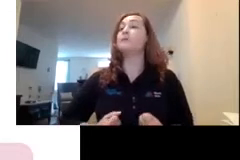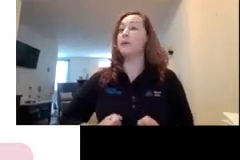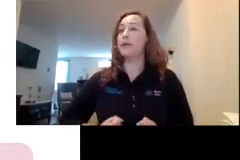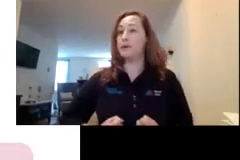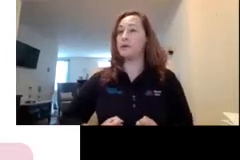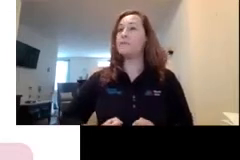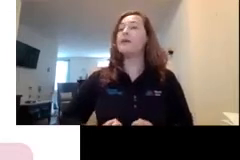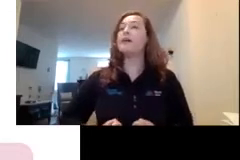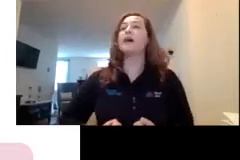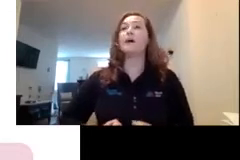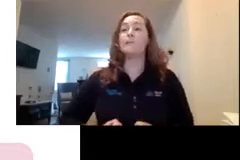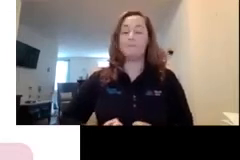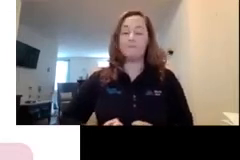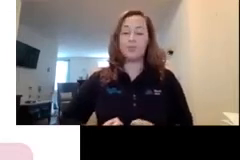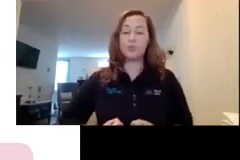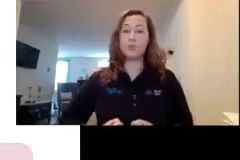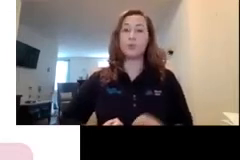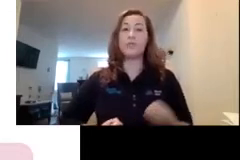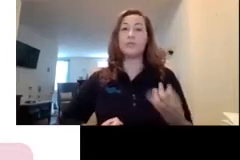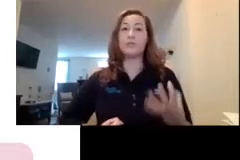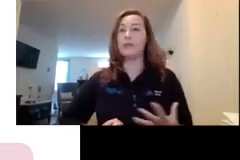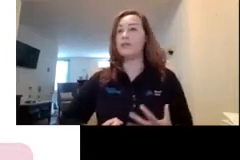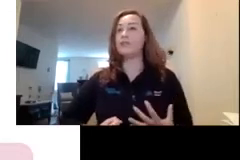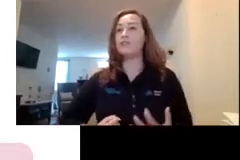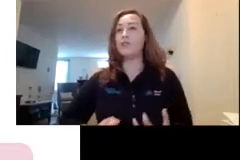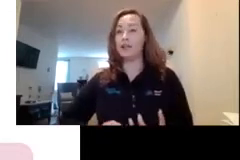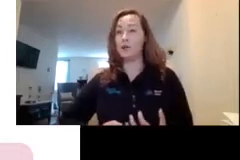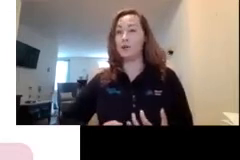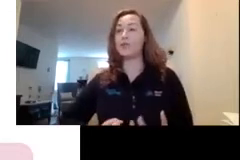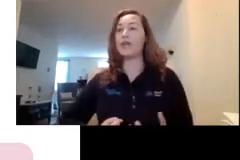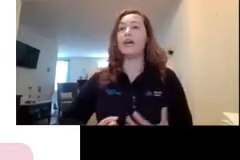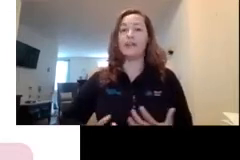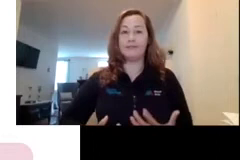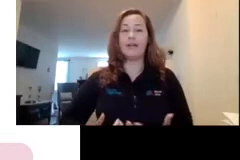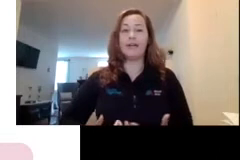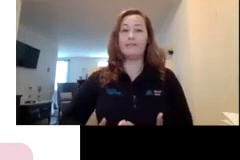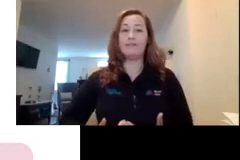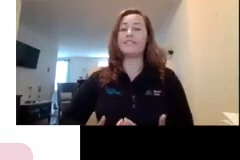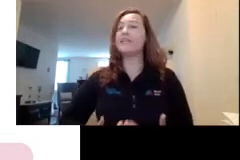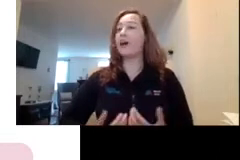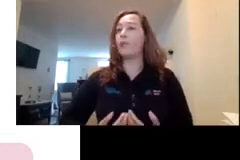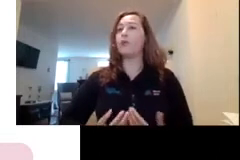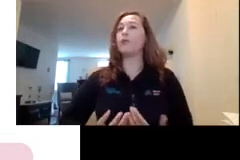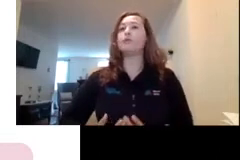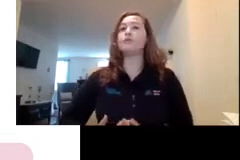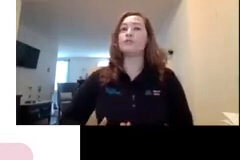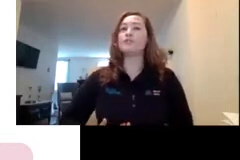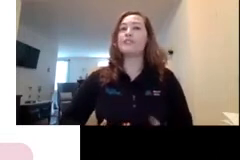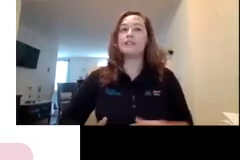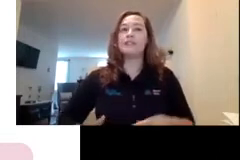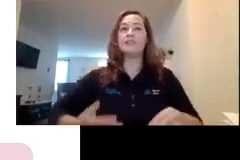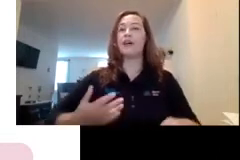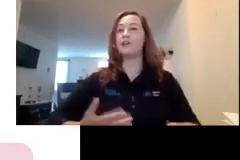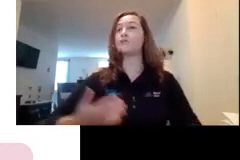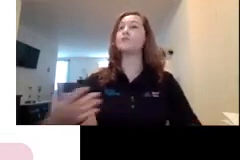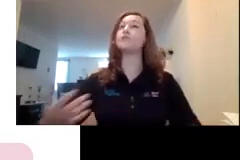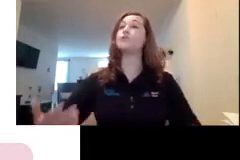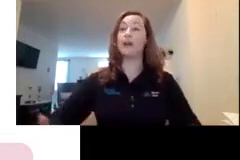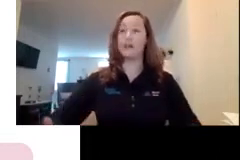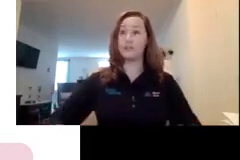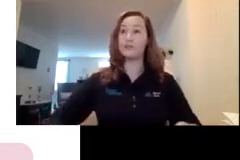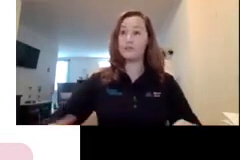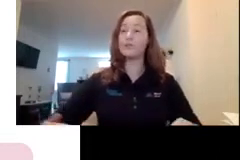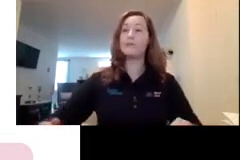really prepared to display these values and see how we could translate these values